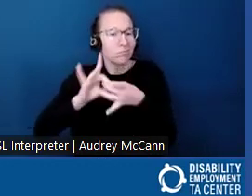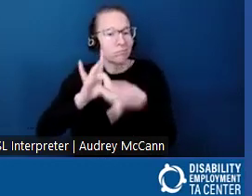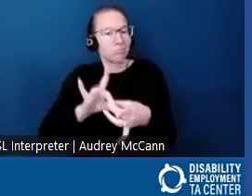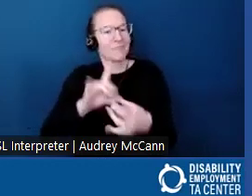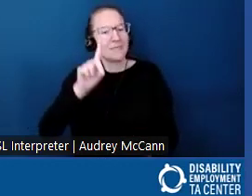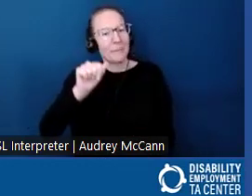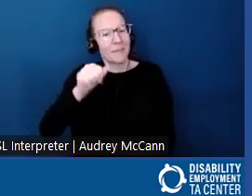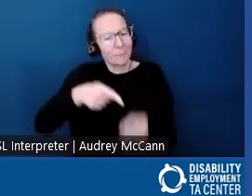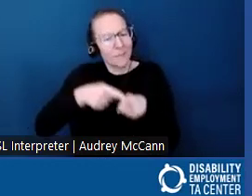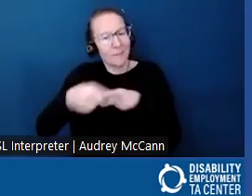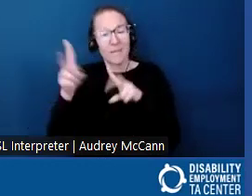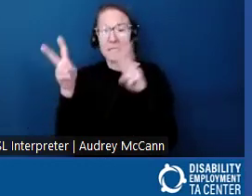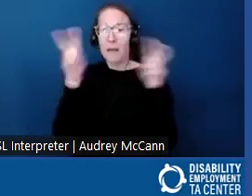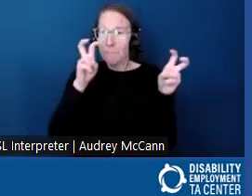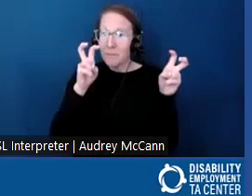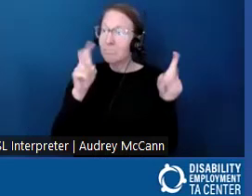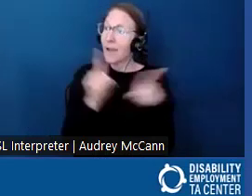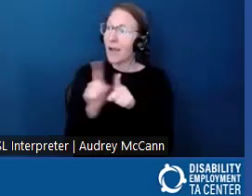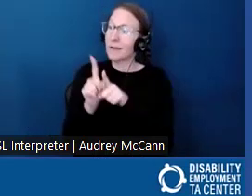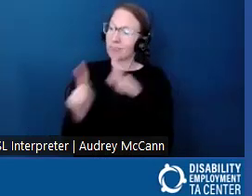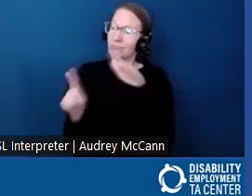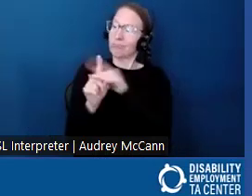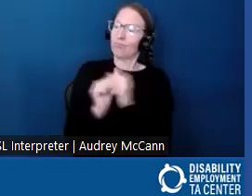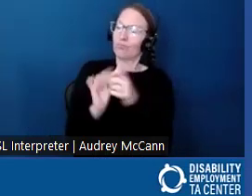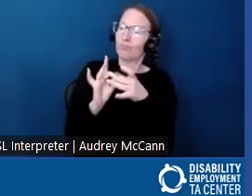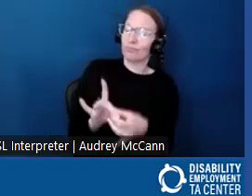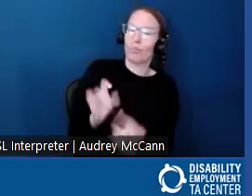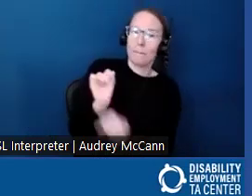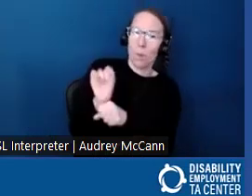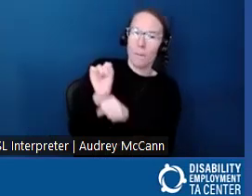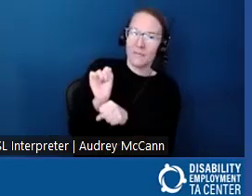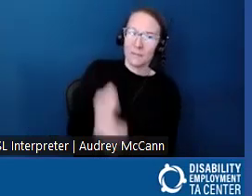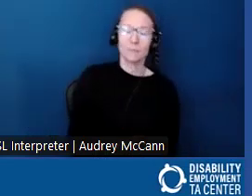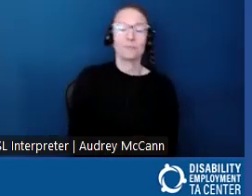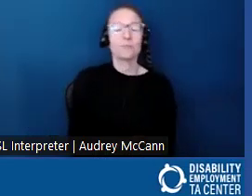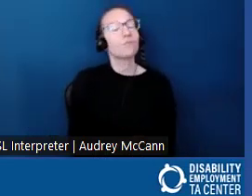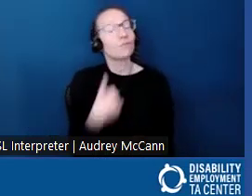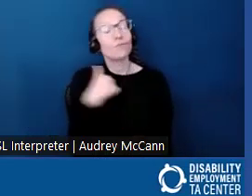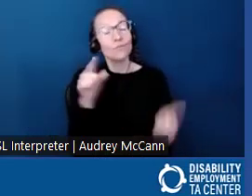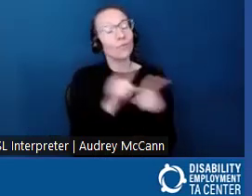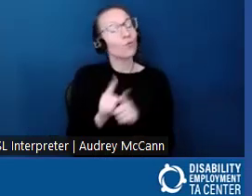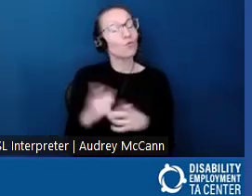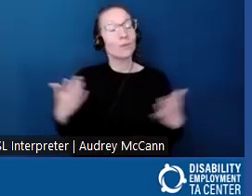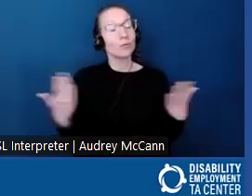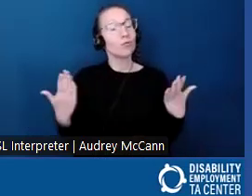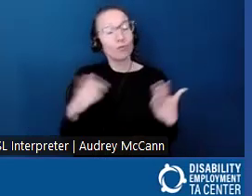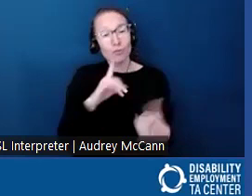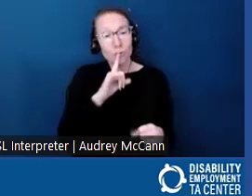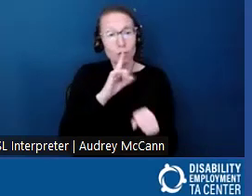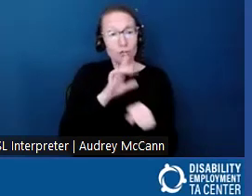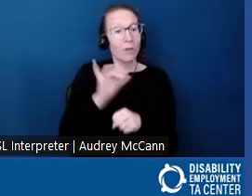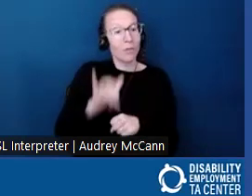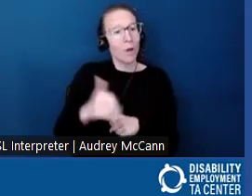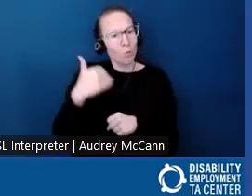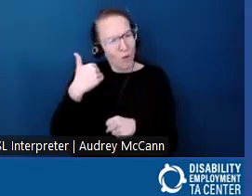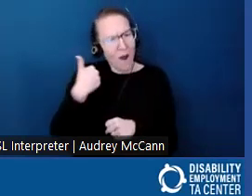specific topics, especially as they relate to employment. And we're also here, to make sure that we have a sequencing